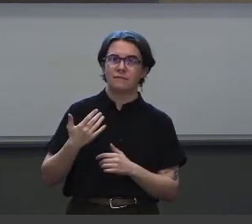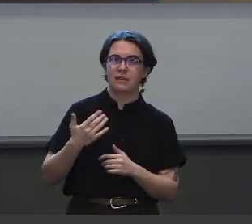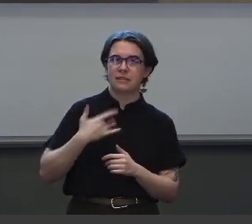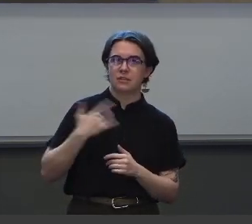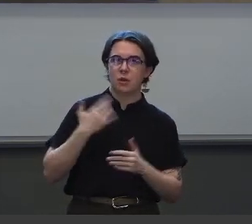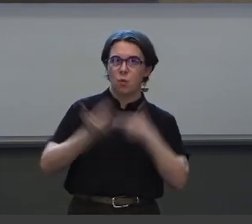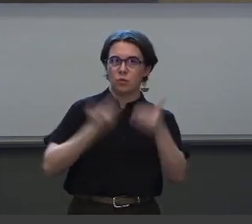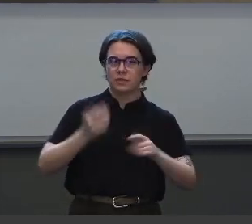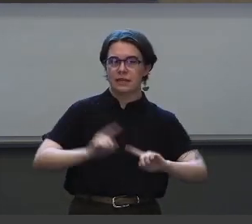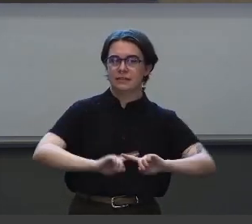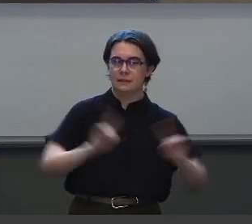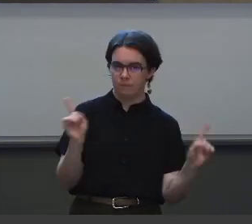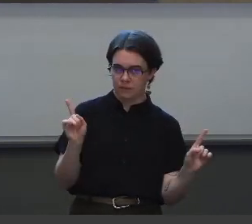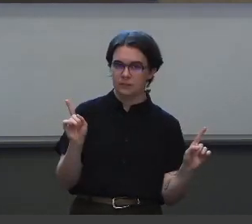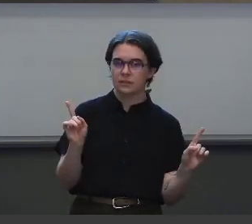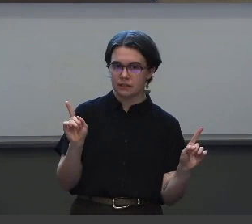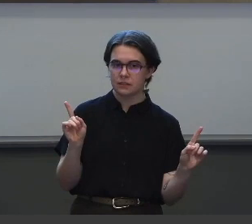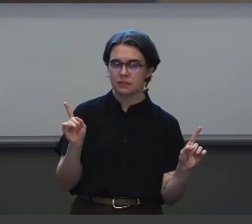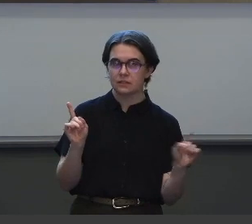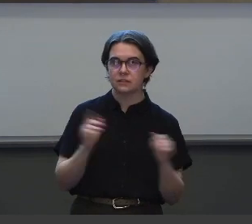differences most commonly reported.